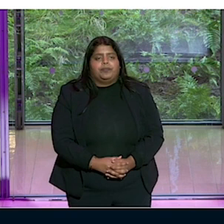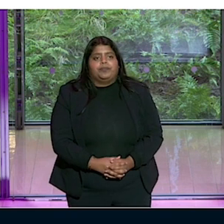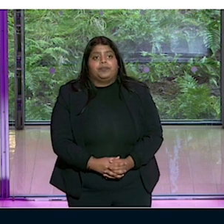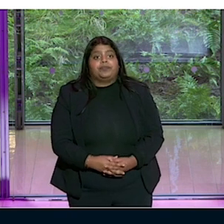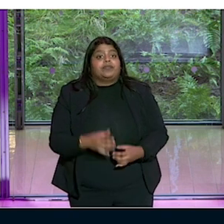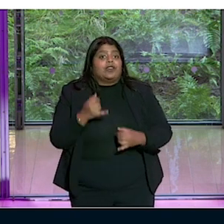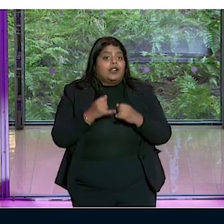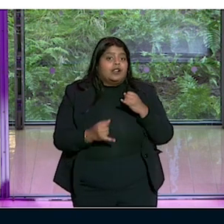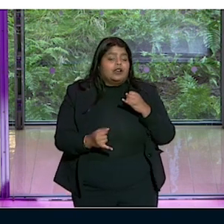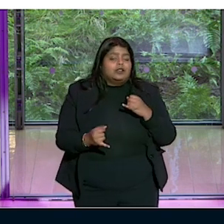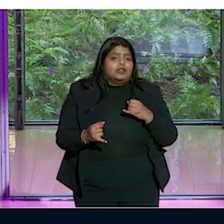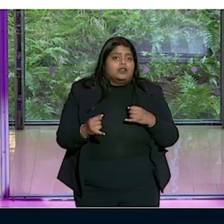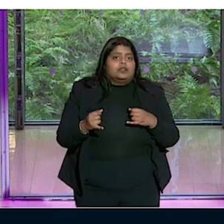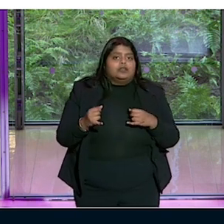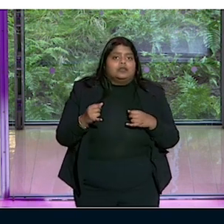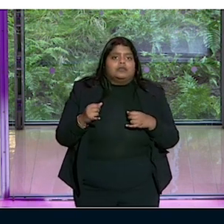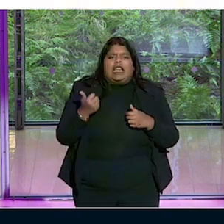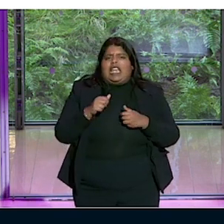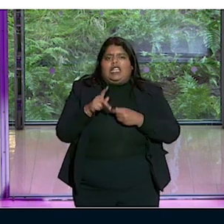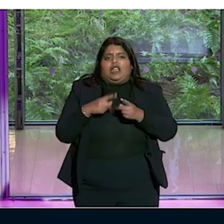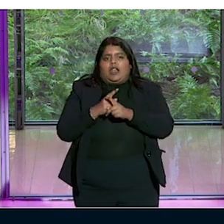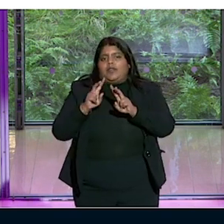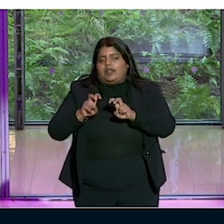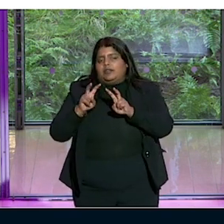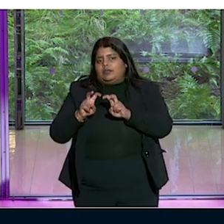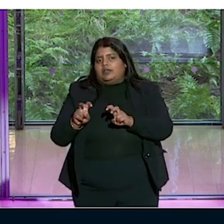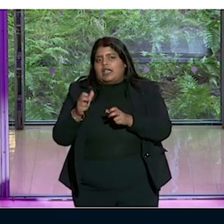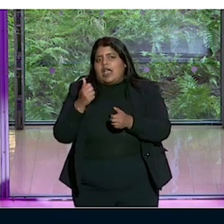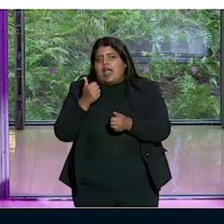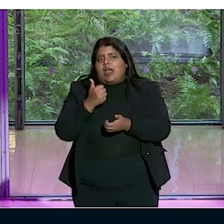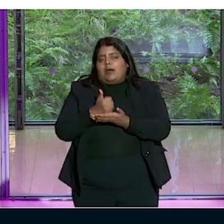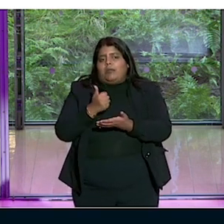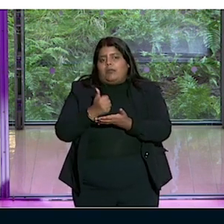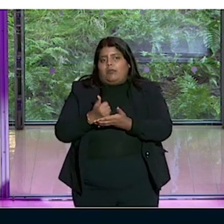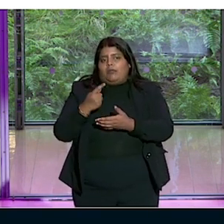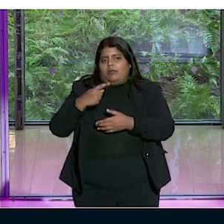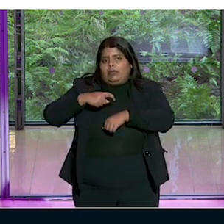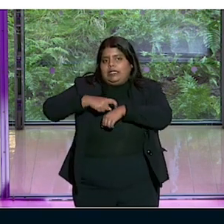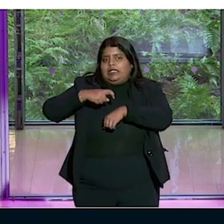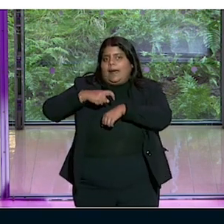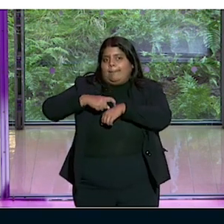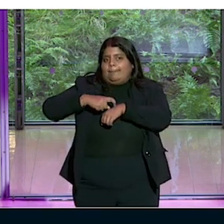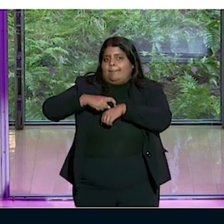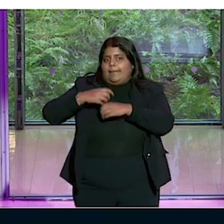And finally, for any kind of analysis, it helps to make it time-bound to give it some of those constraints.